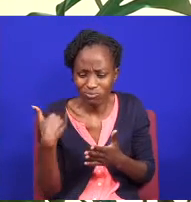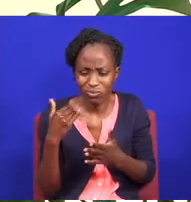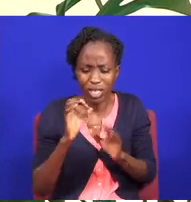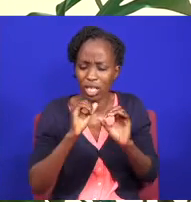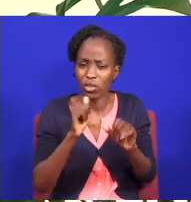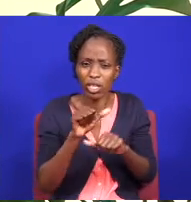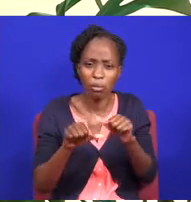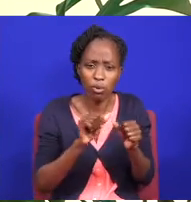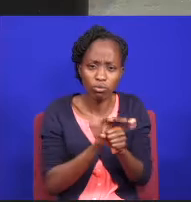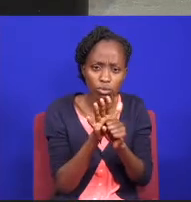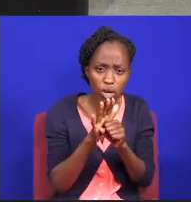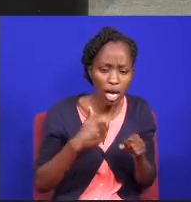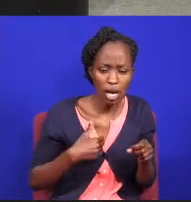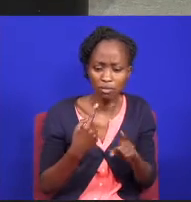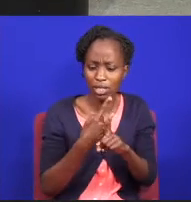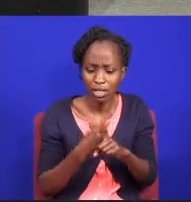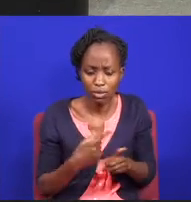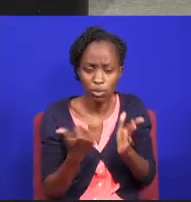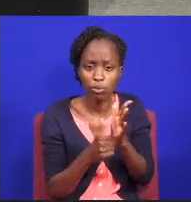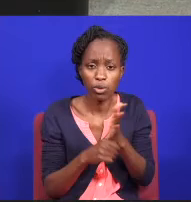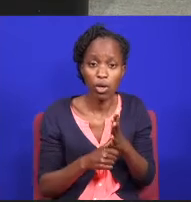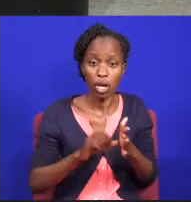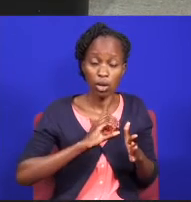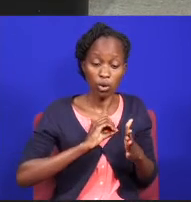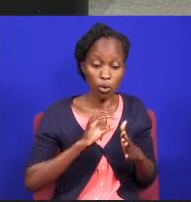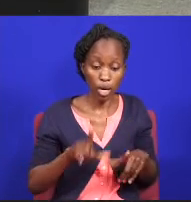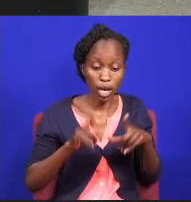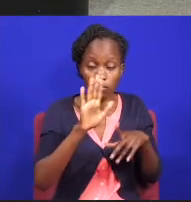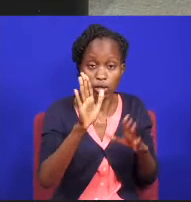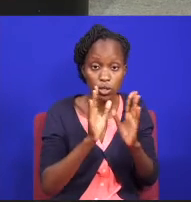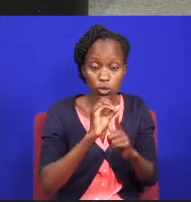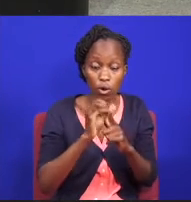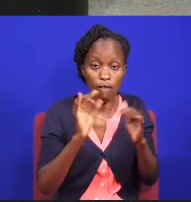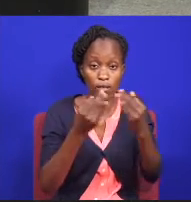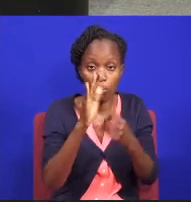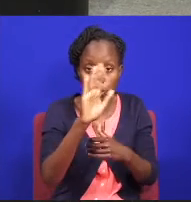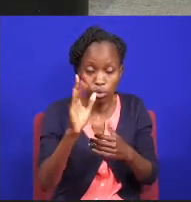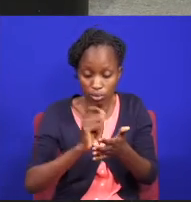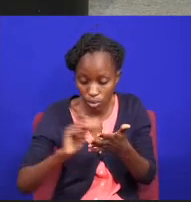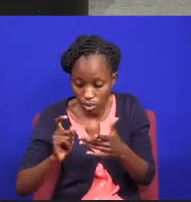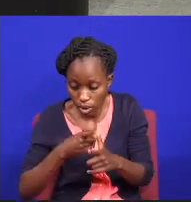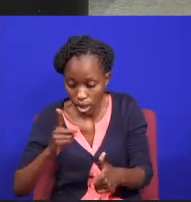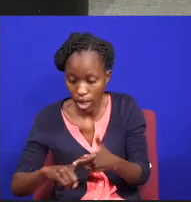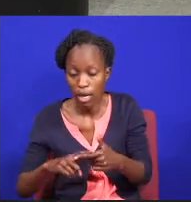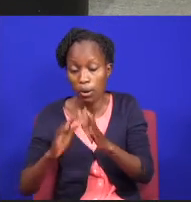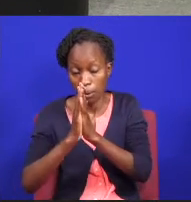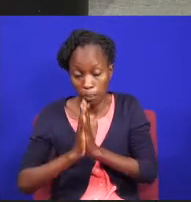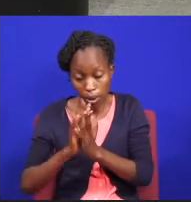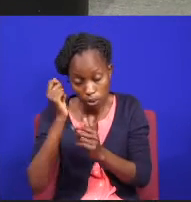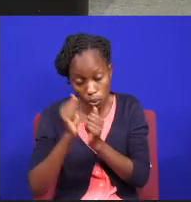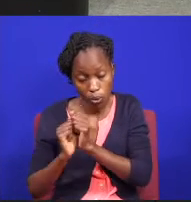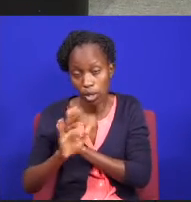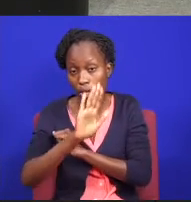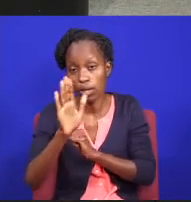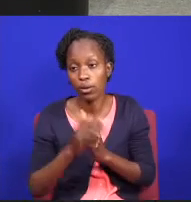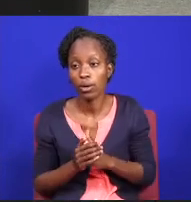you are going through in your own life or in your family. Write it down and we will take time to pray with you and to pray